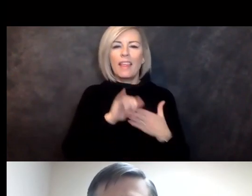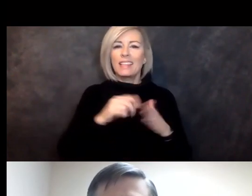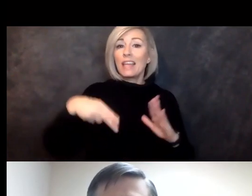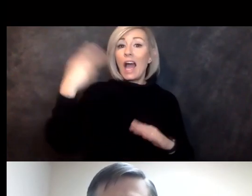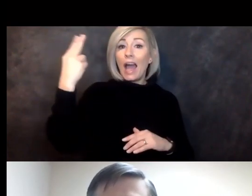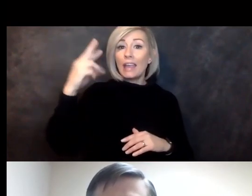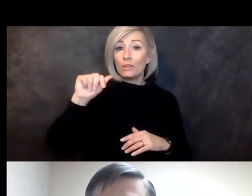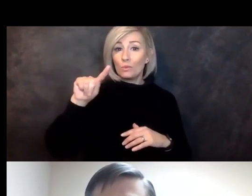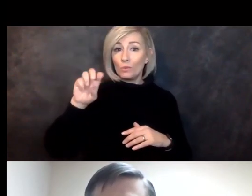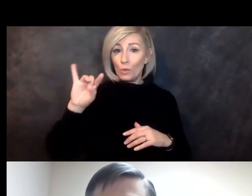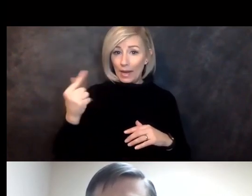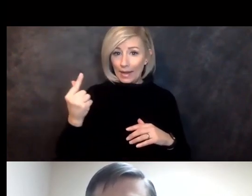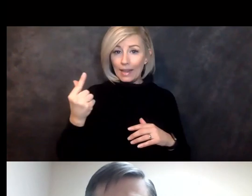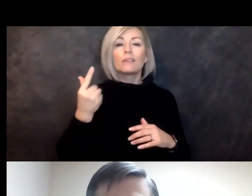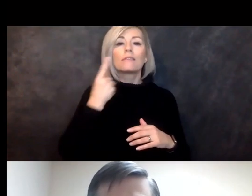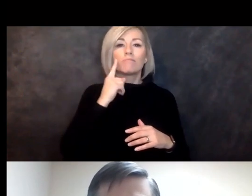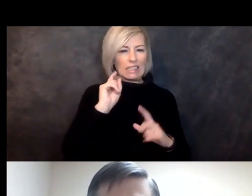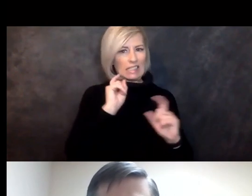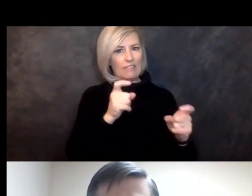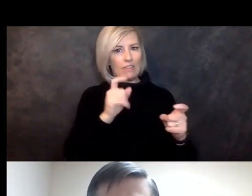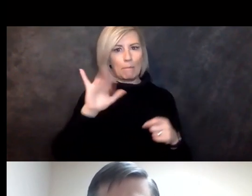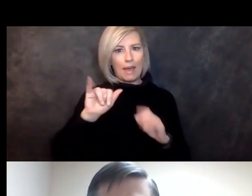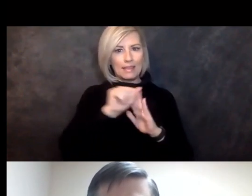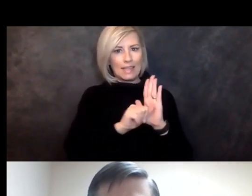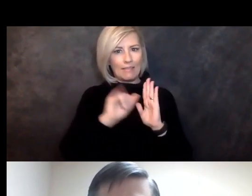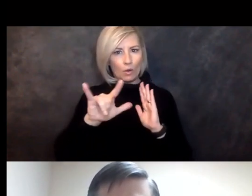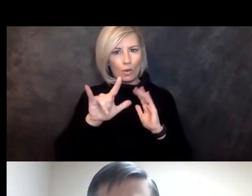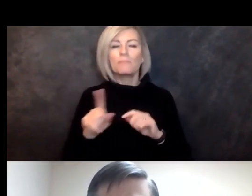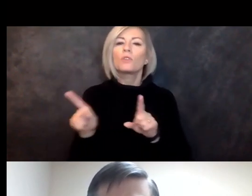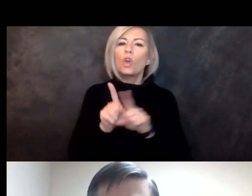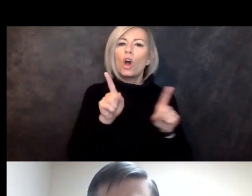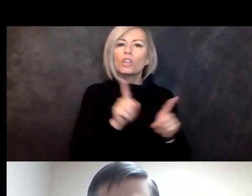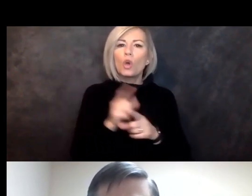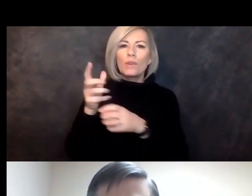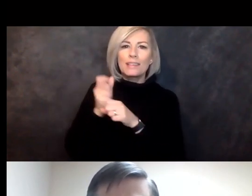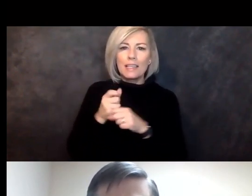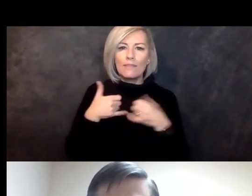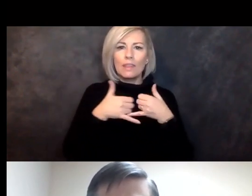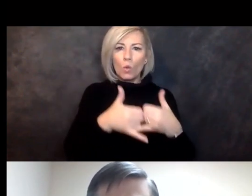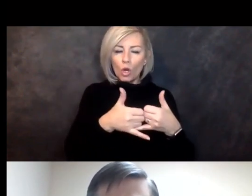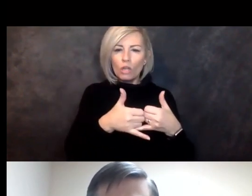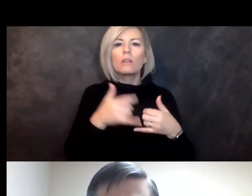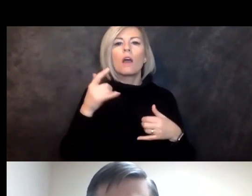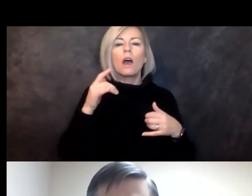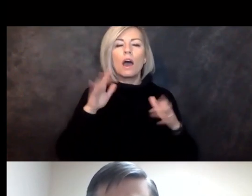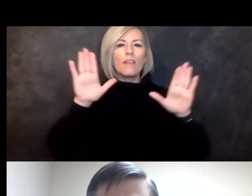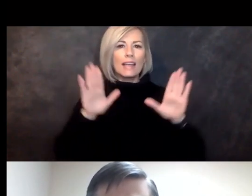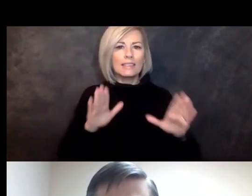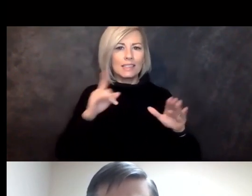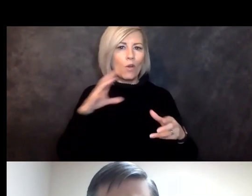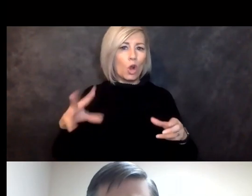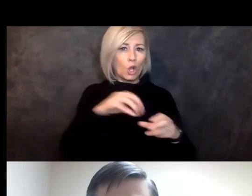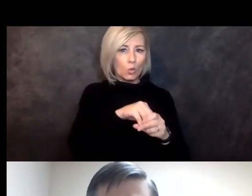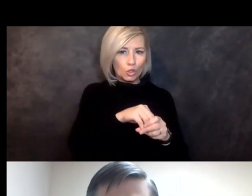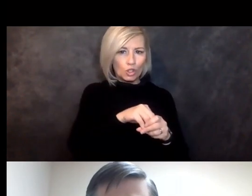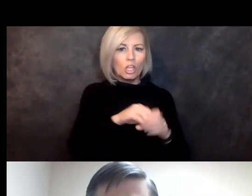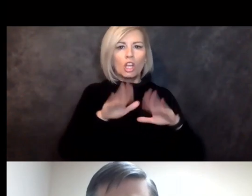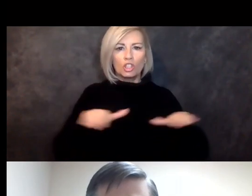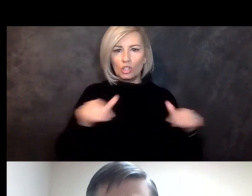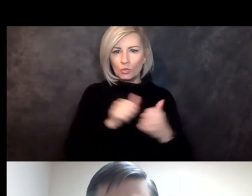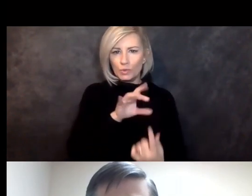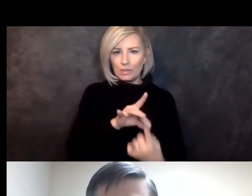of Illinois for preschool programs, and we also are the recipient of the Award of Excellence for Inclusion of Children with